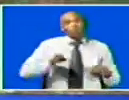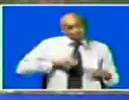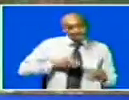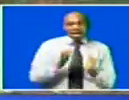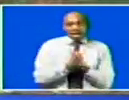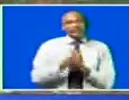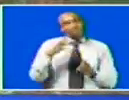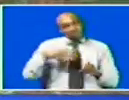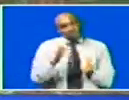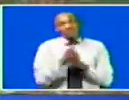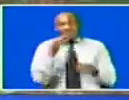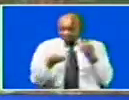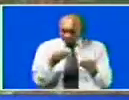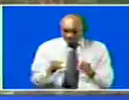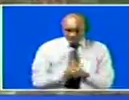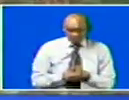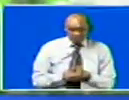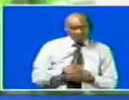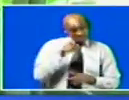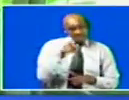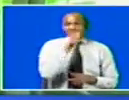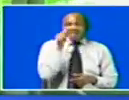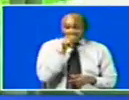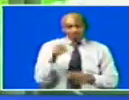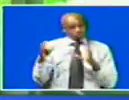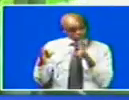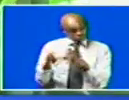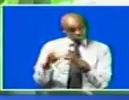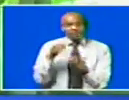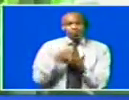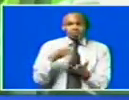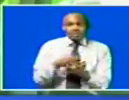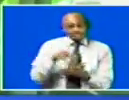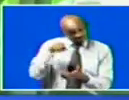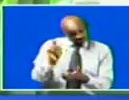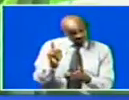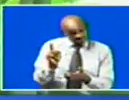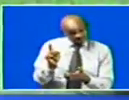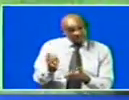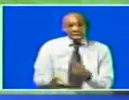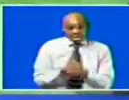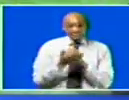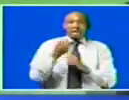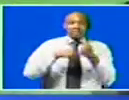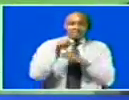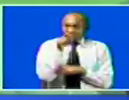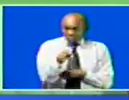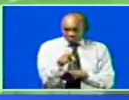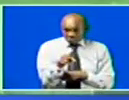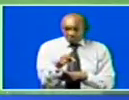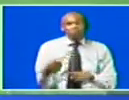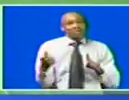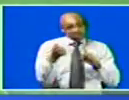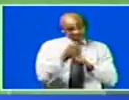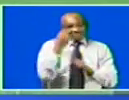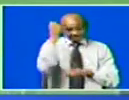vulnerable populations. It also engaged with the private sector as one of the meaningful, comprehensive activities achieved in